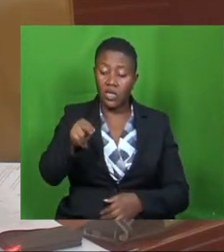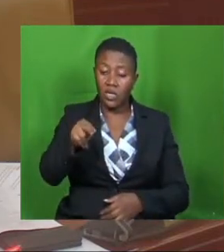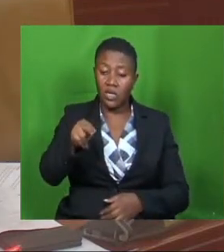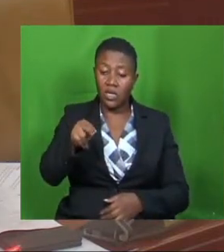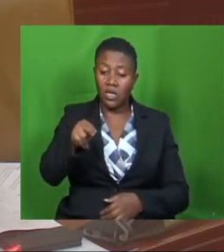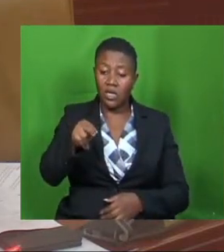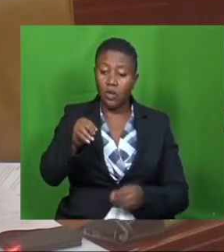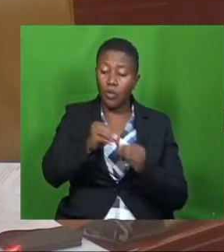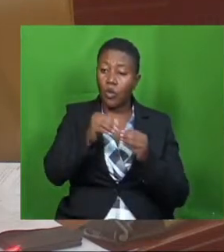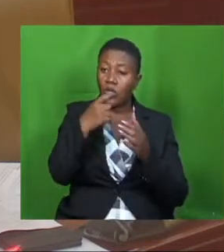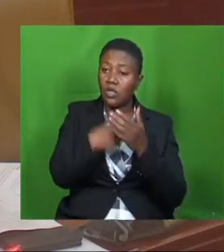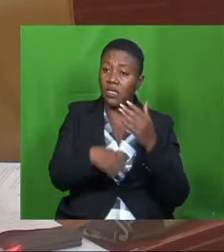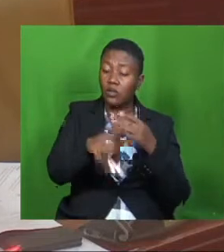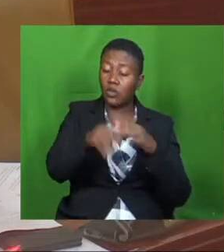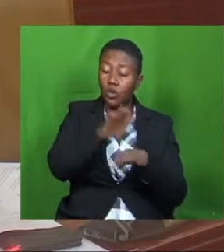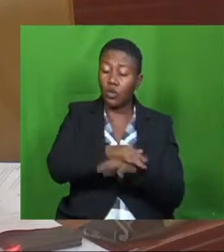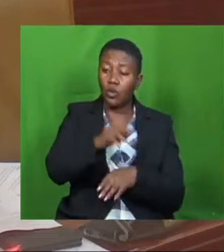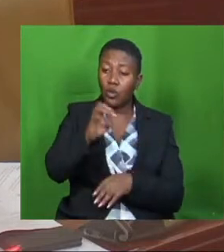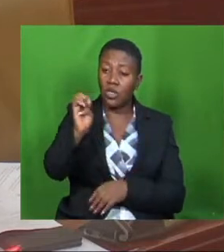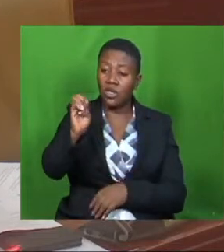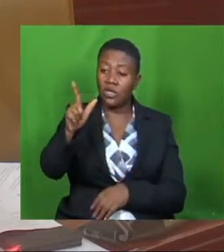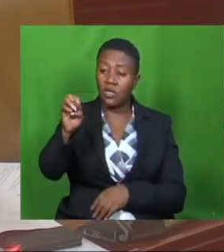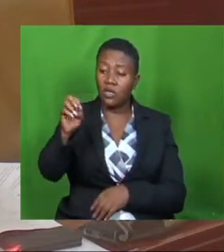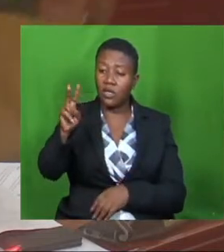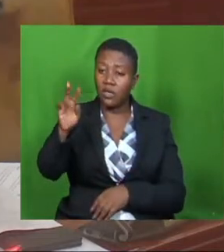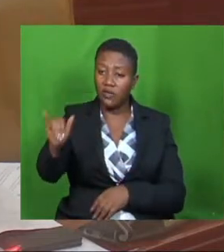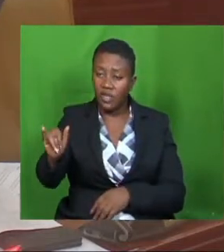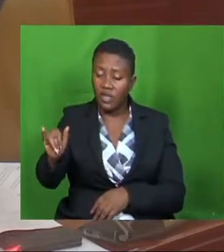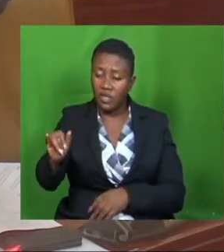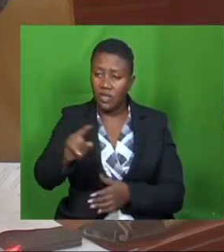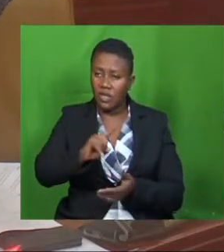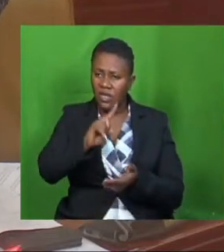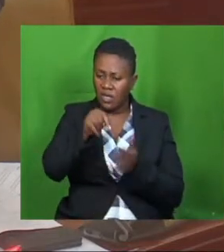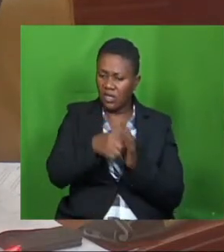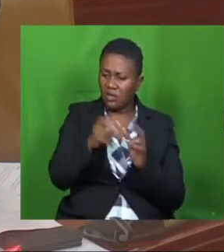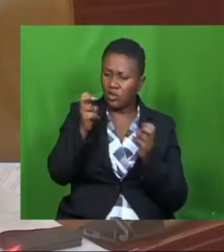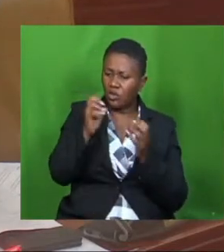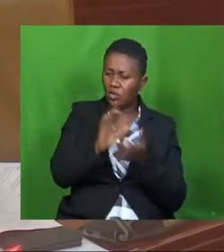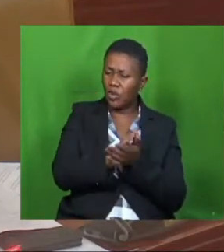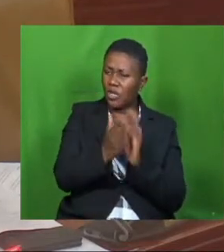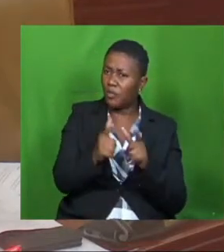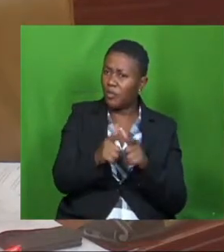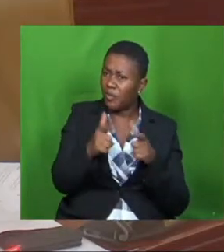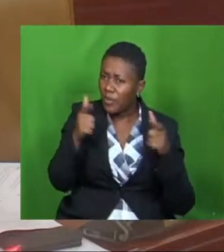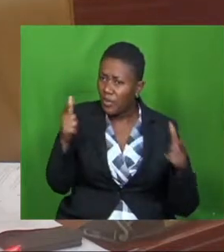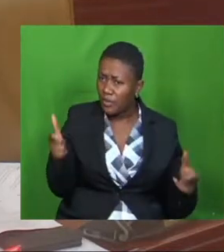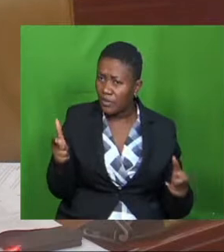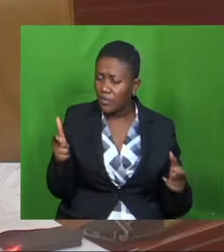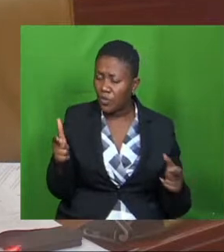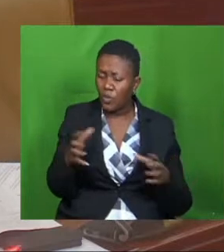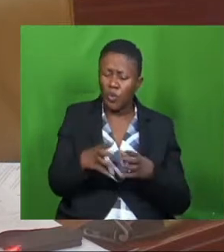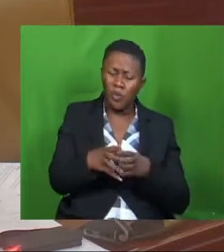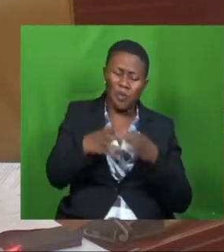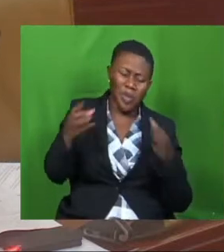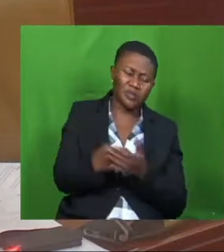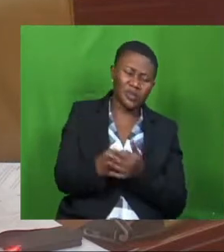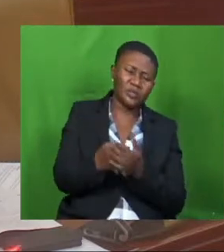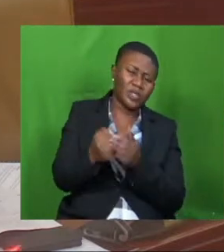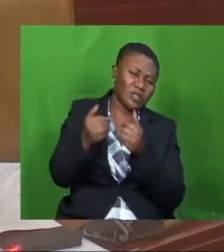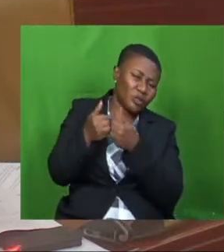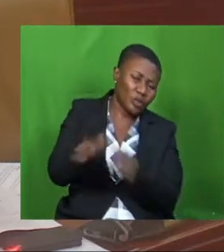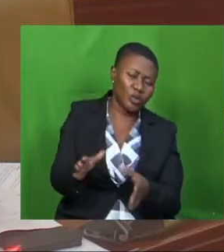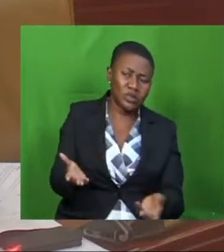the form rather than the substance. And I'm saying that the